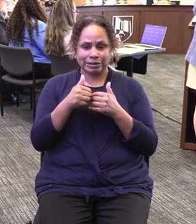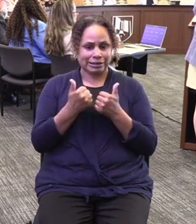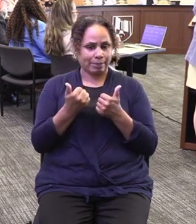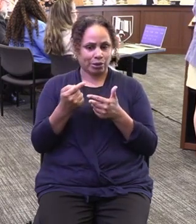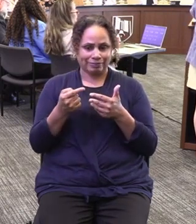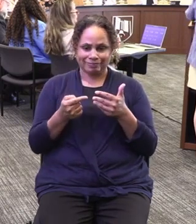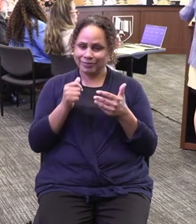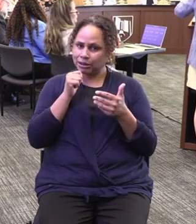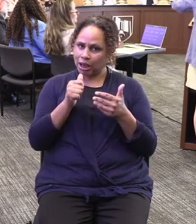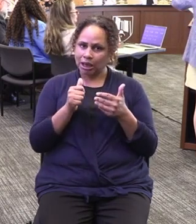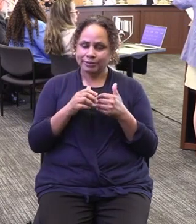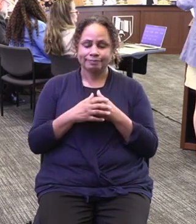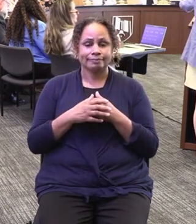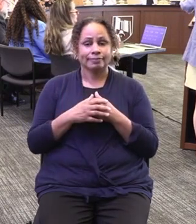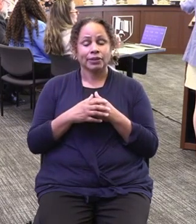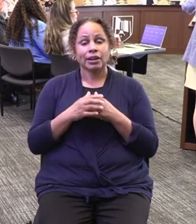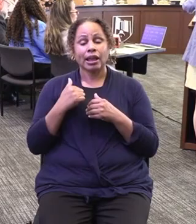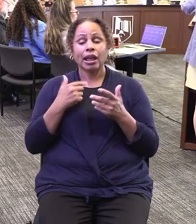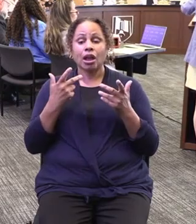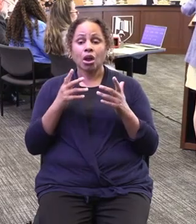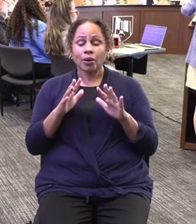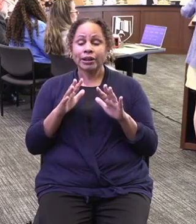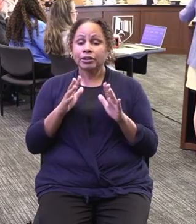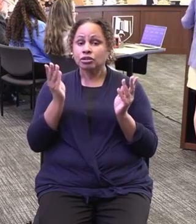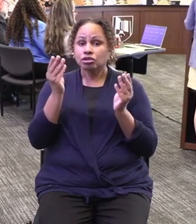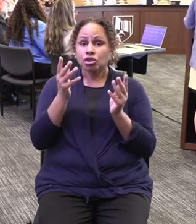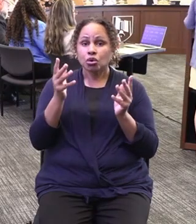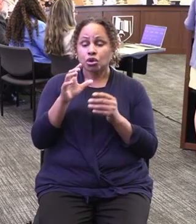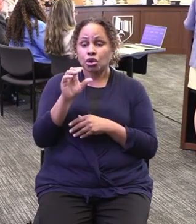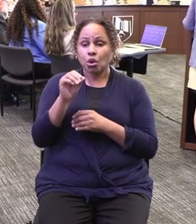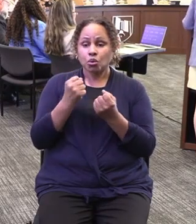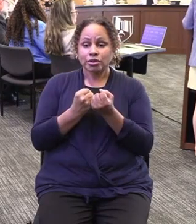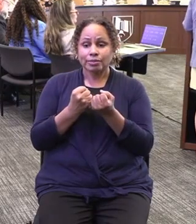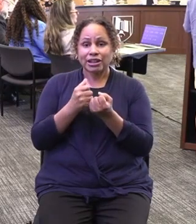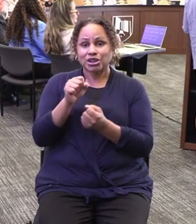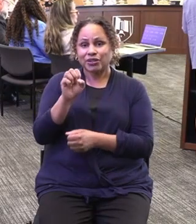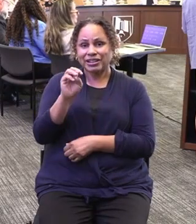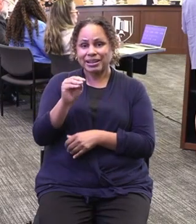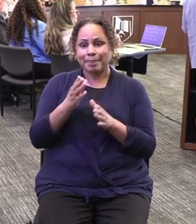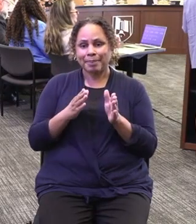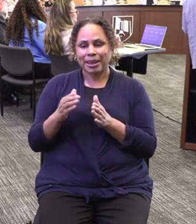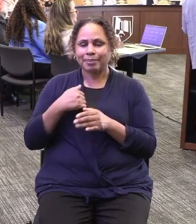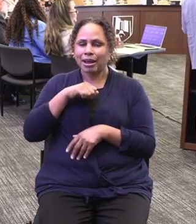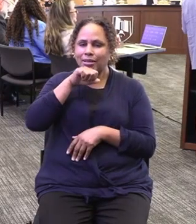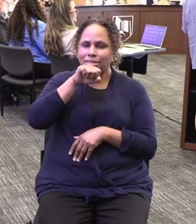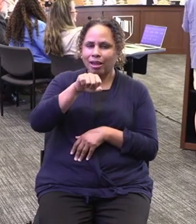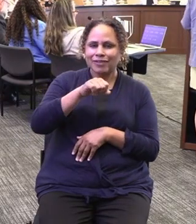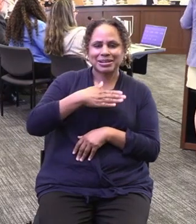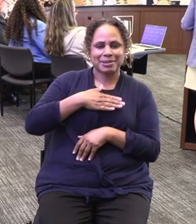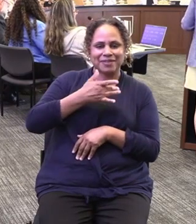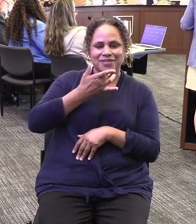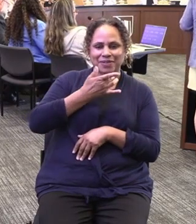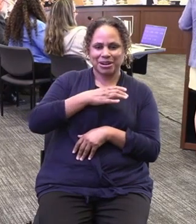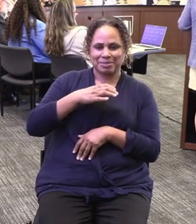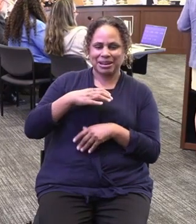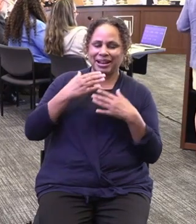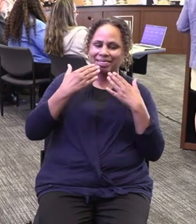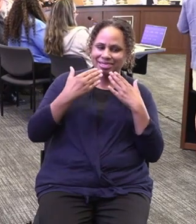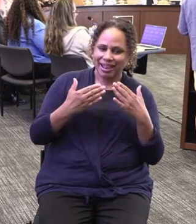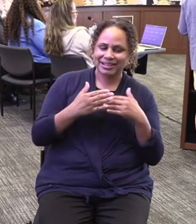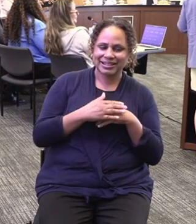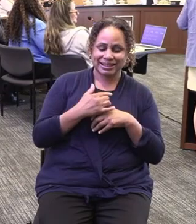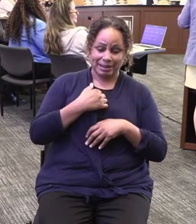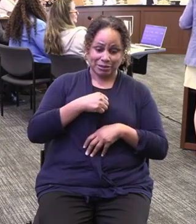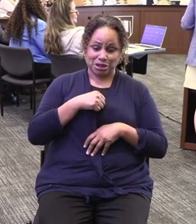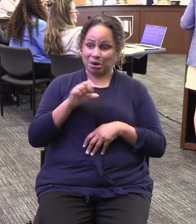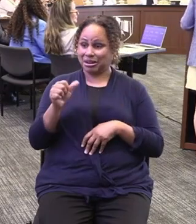told you, I'm the co-sponsor of the SEM plan, which I love. It's my favorite committee. Thanks, guys. Sorry to